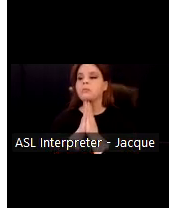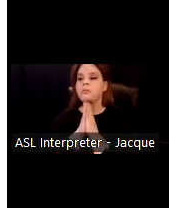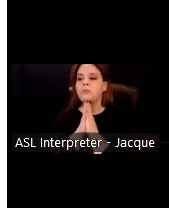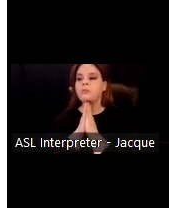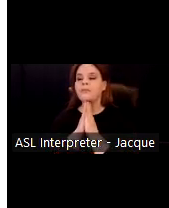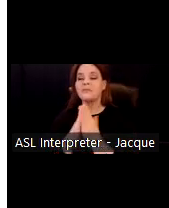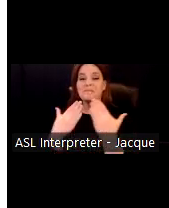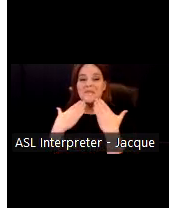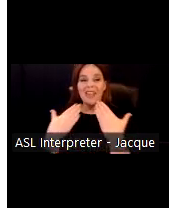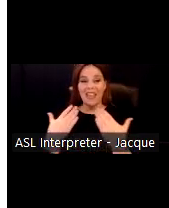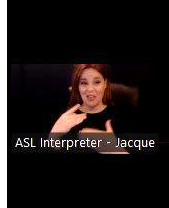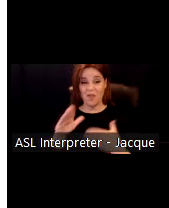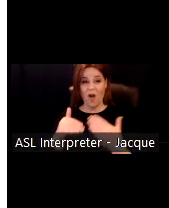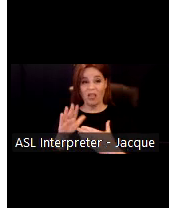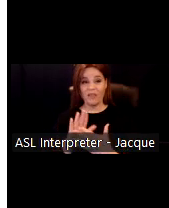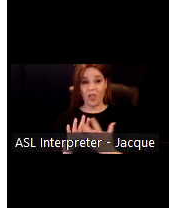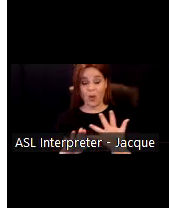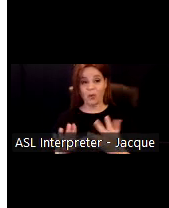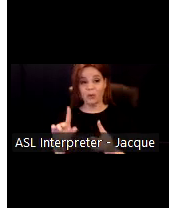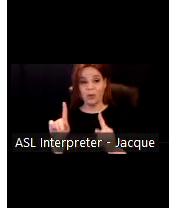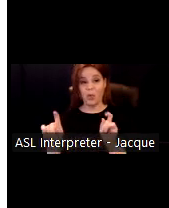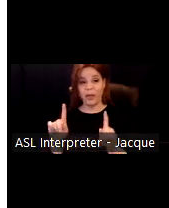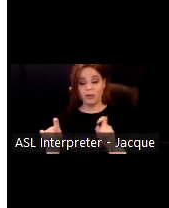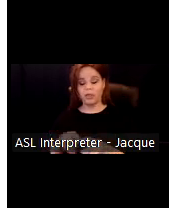Thank you for all those questions. I'm